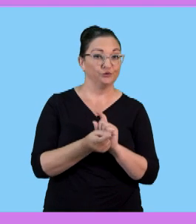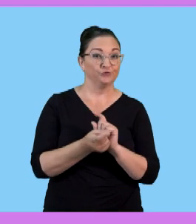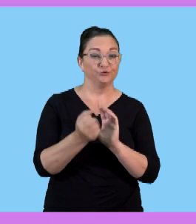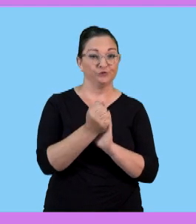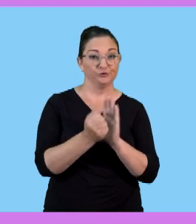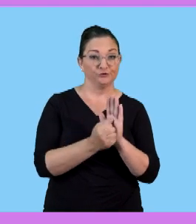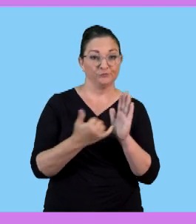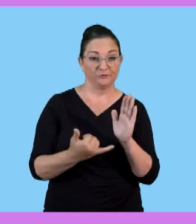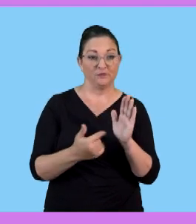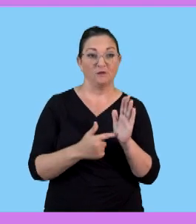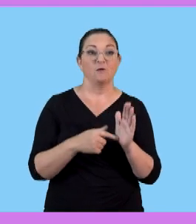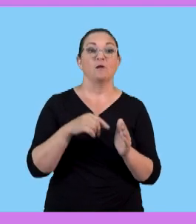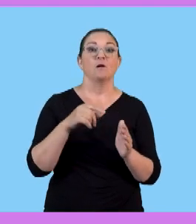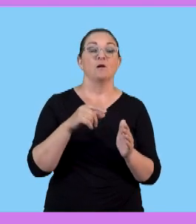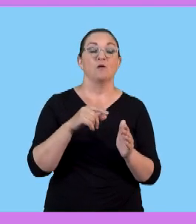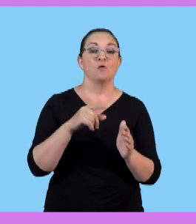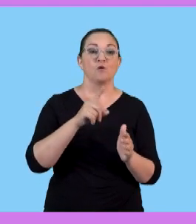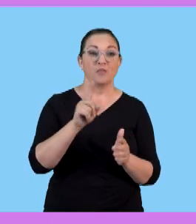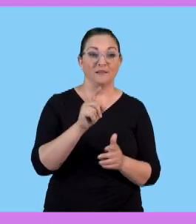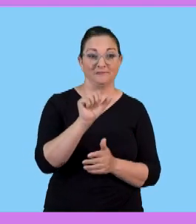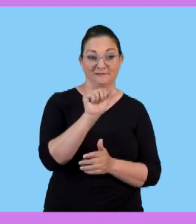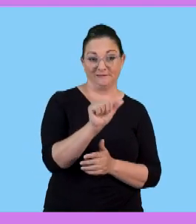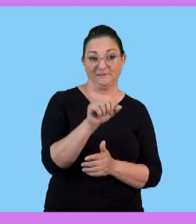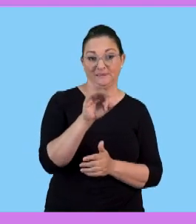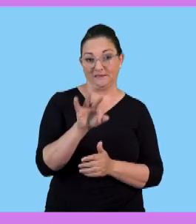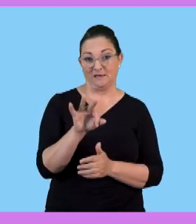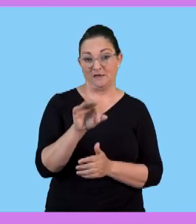subject of the formula of